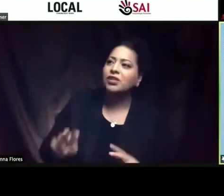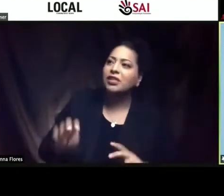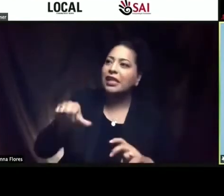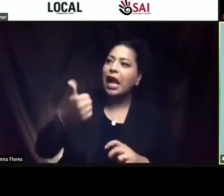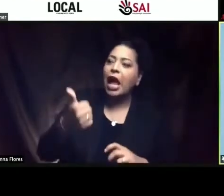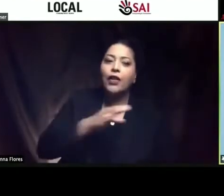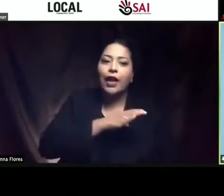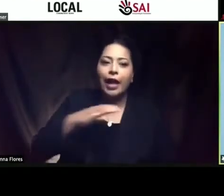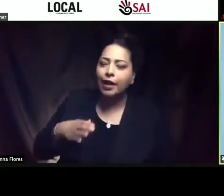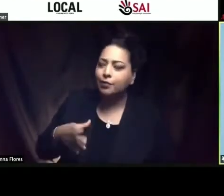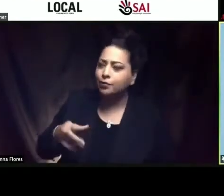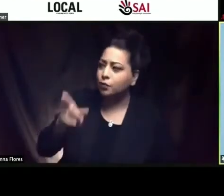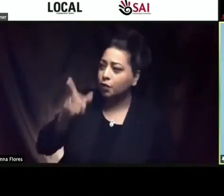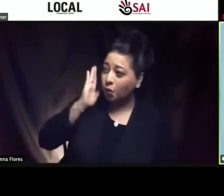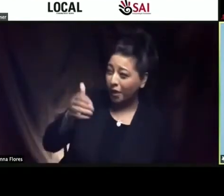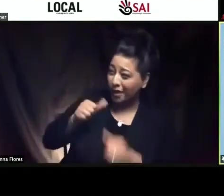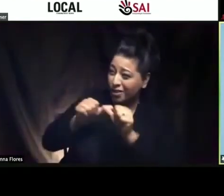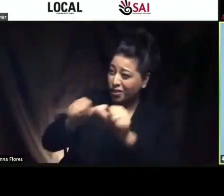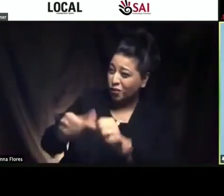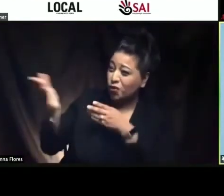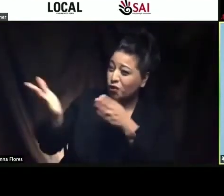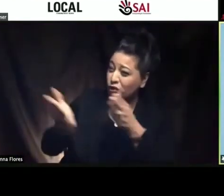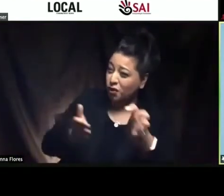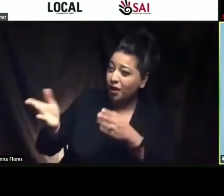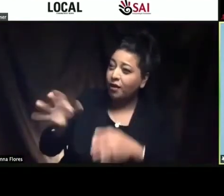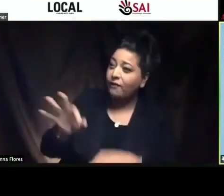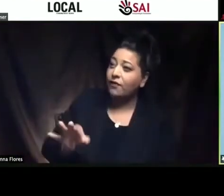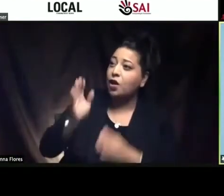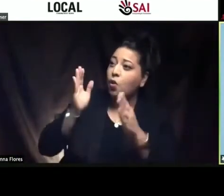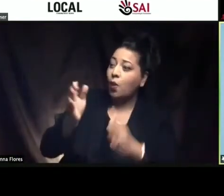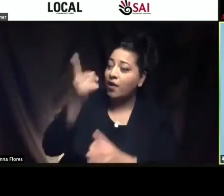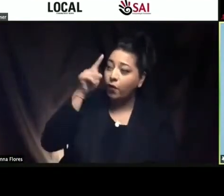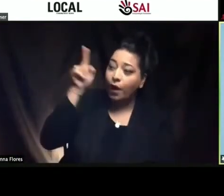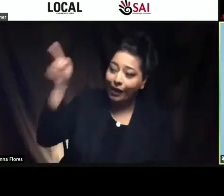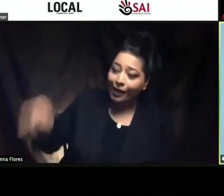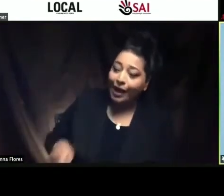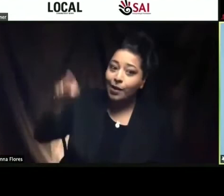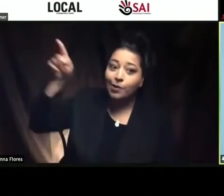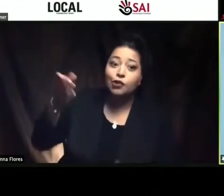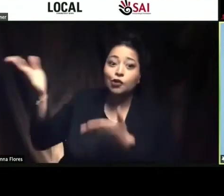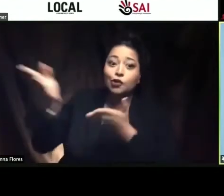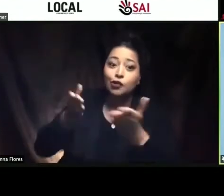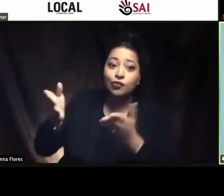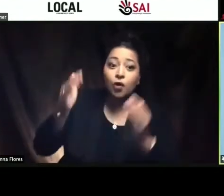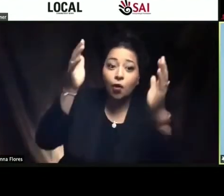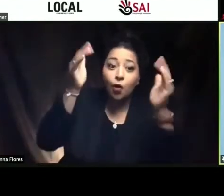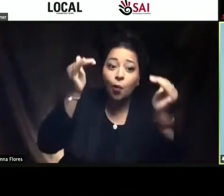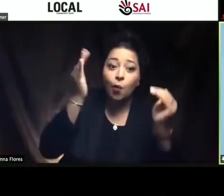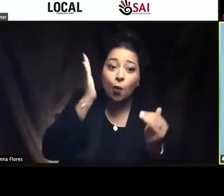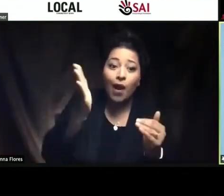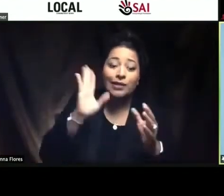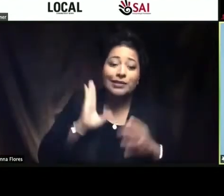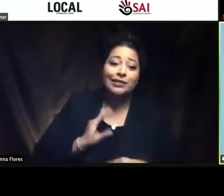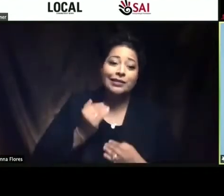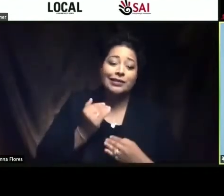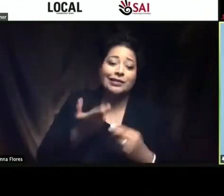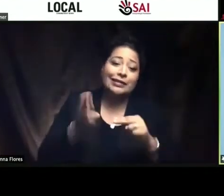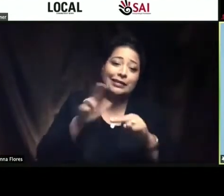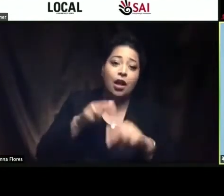to continue to serve and to find a way for them to serve. And hopefully they will want to serve on some of those boards and